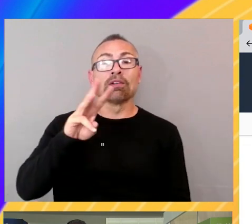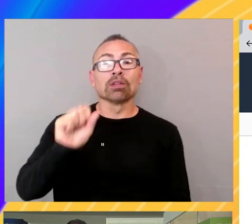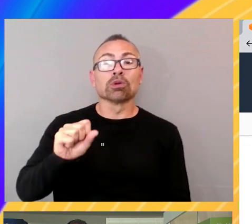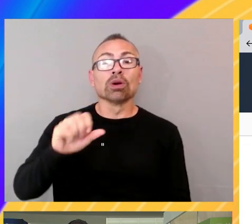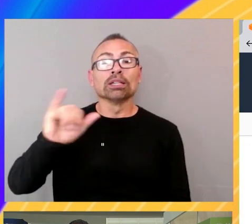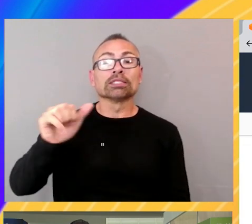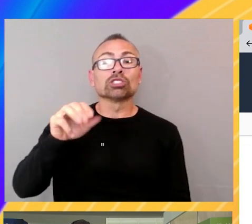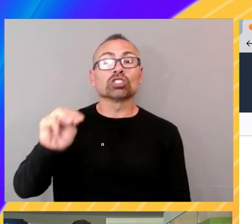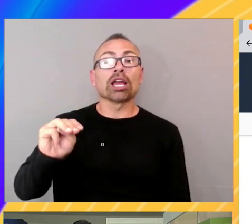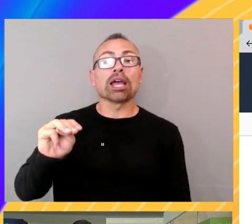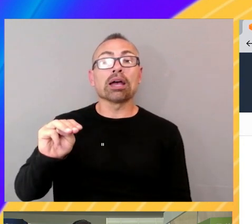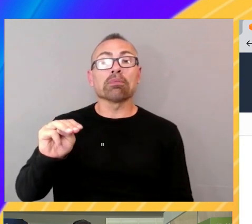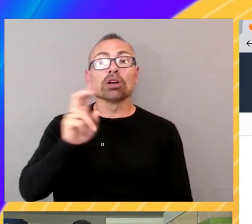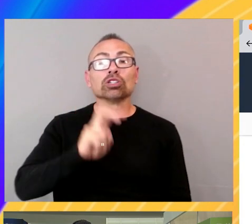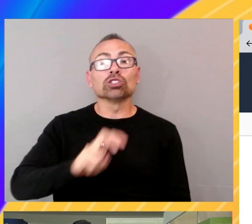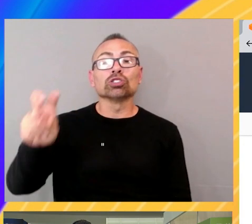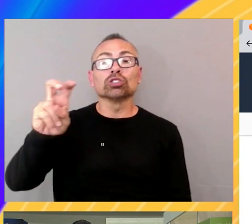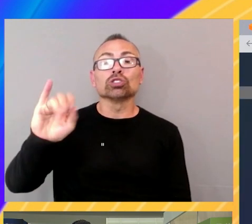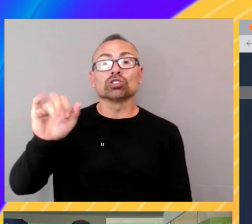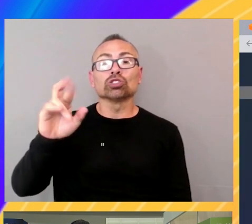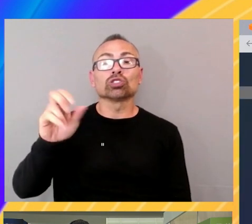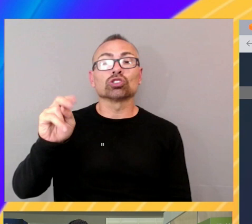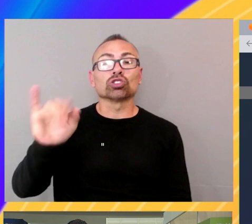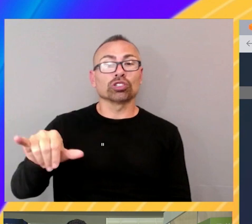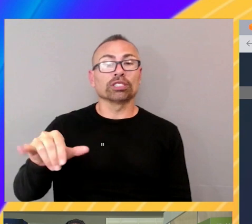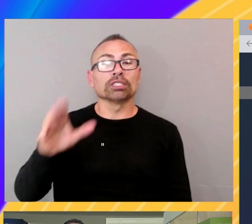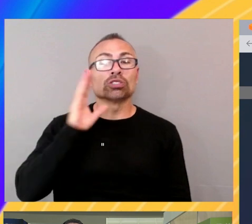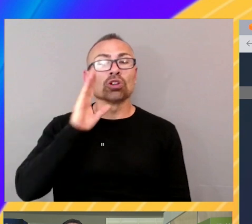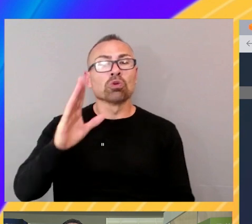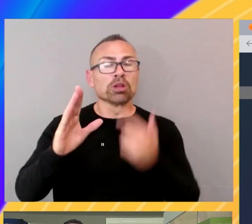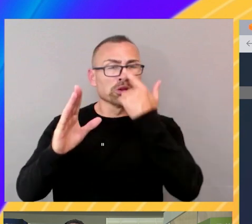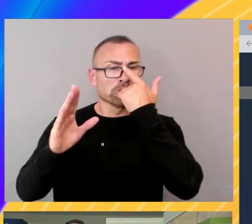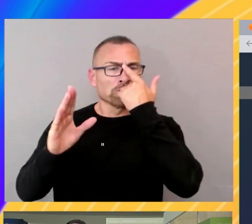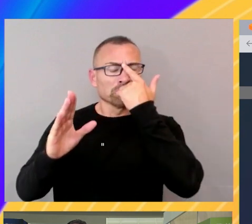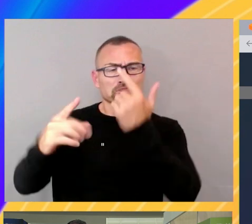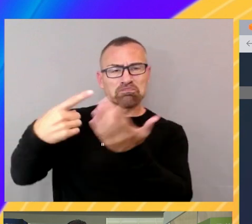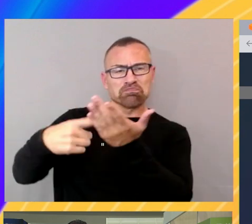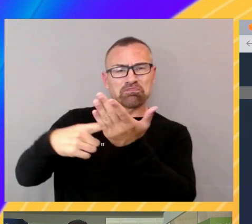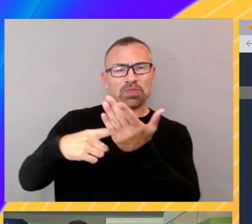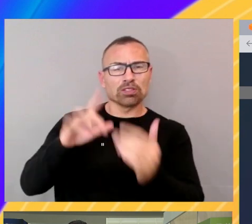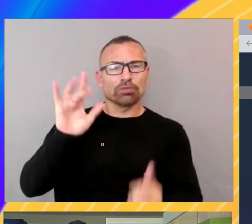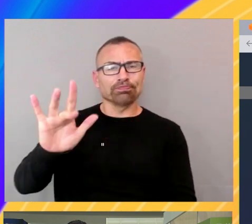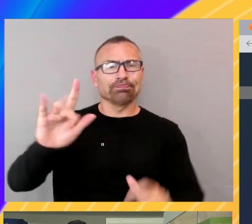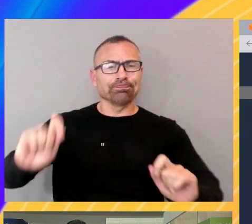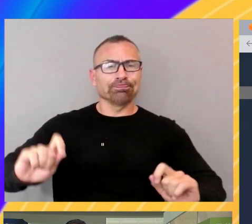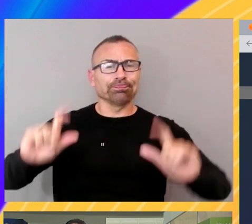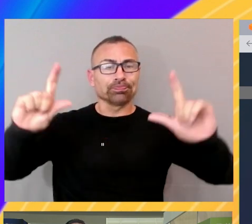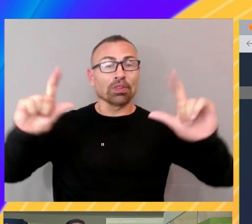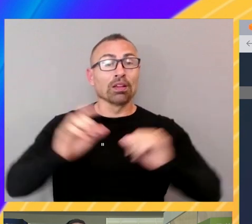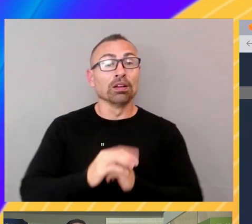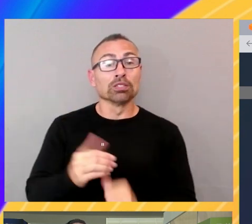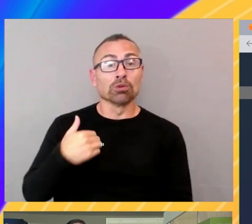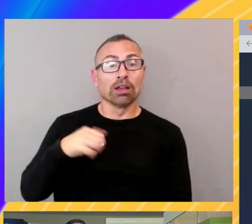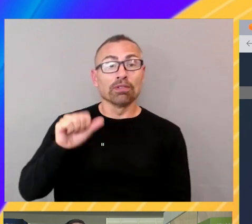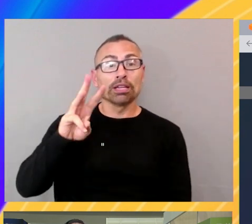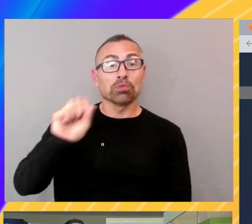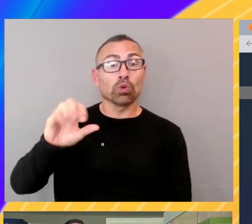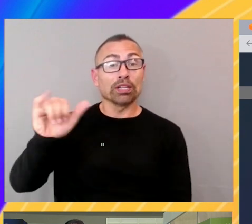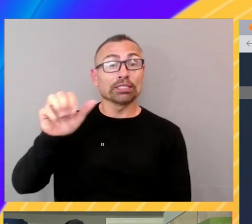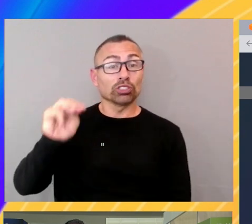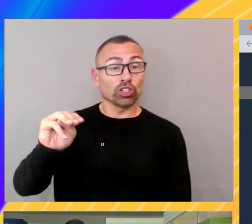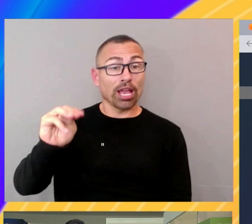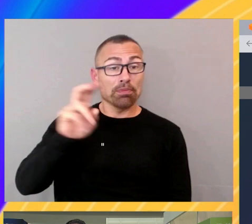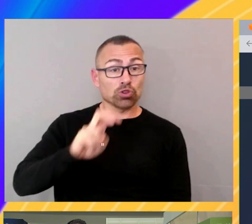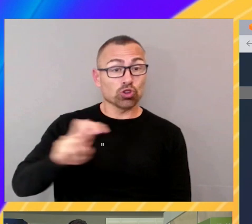we're going to talk about right now. So let me go ahead and tab over to that screen. And we have AWS Jam Journeys on Twitch. Now, this series